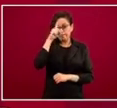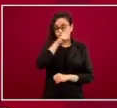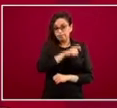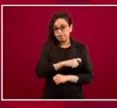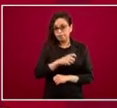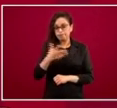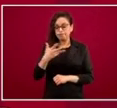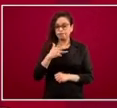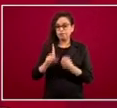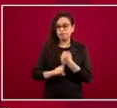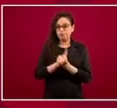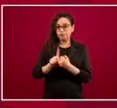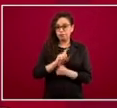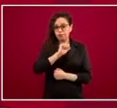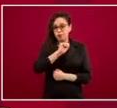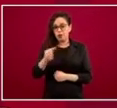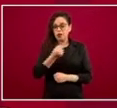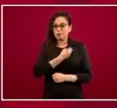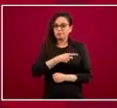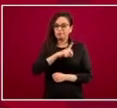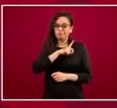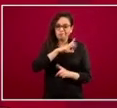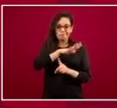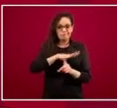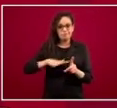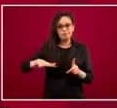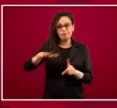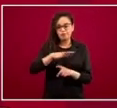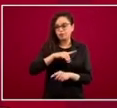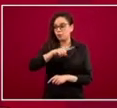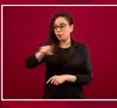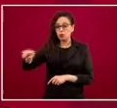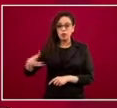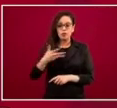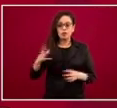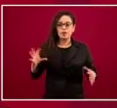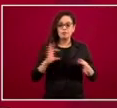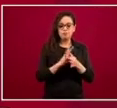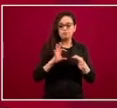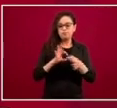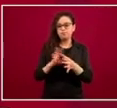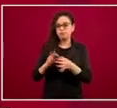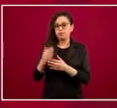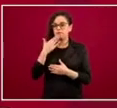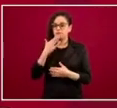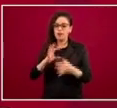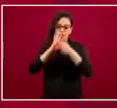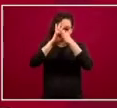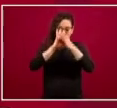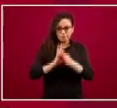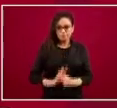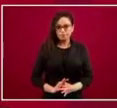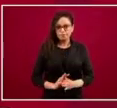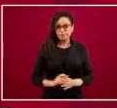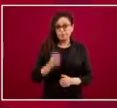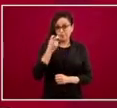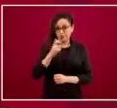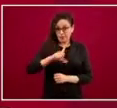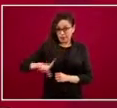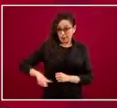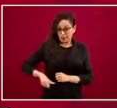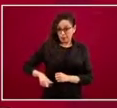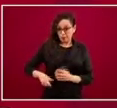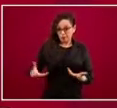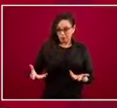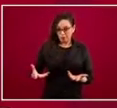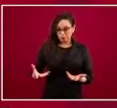because when we are dealing with such a complex phenomenon like the one we're dealing with, everyone has a role to play.